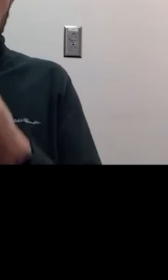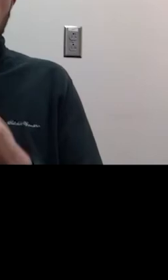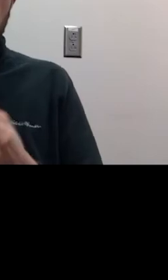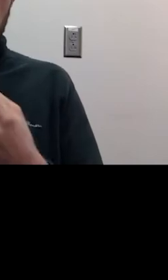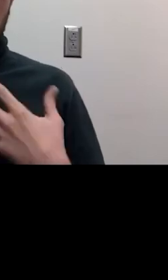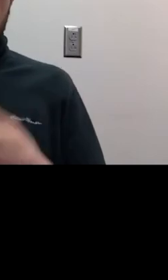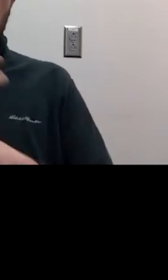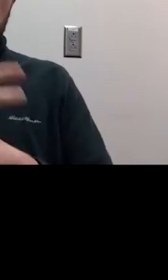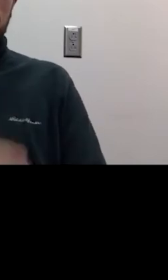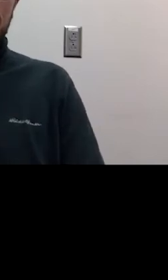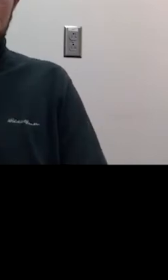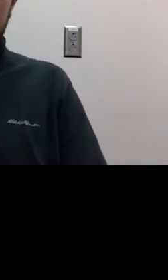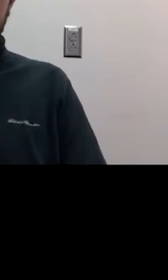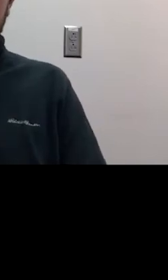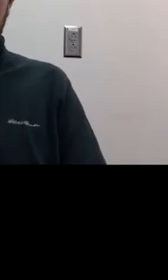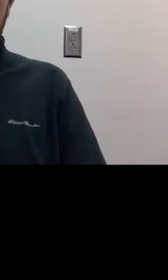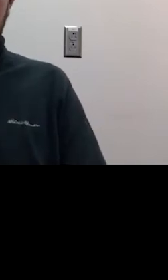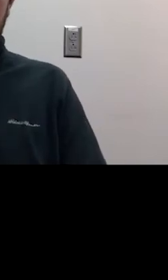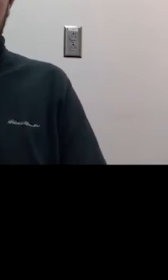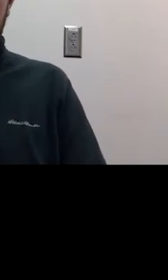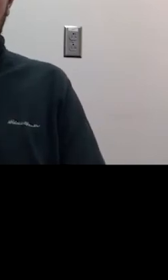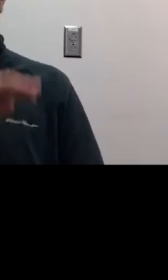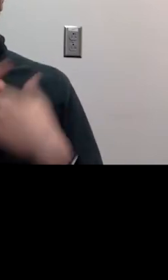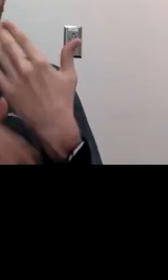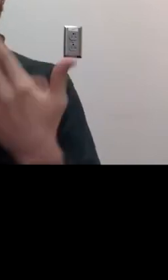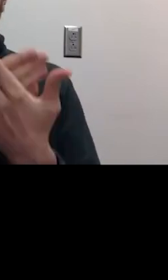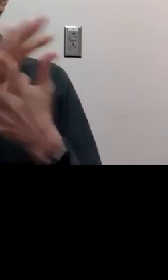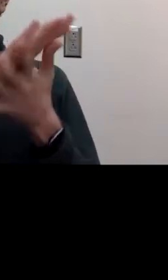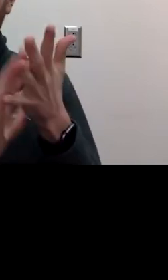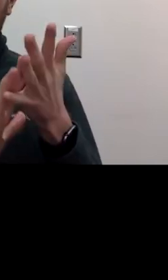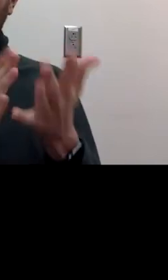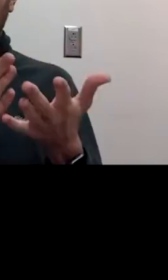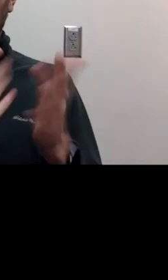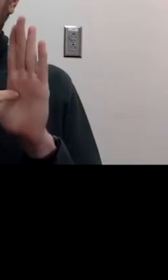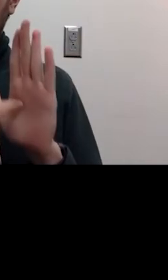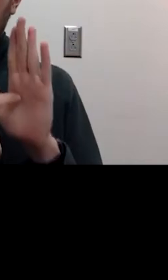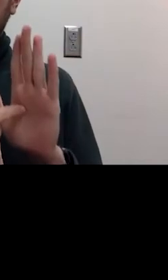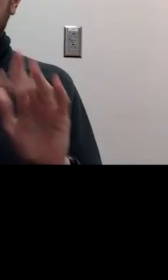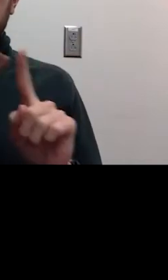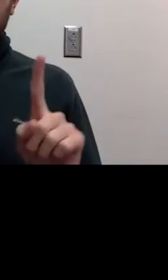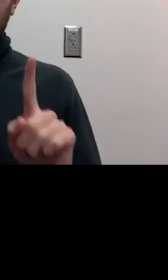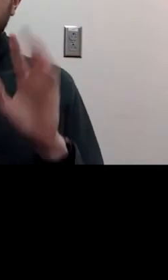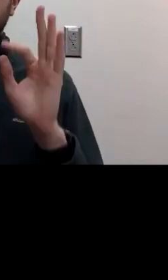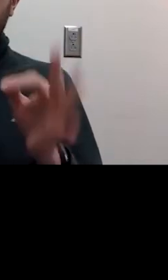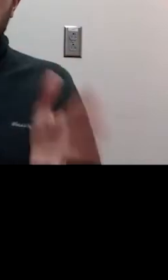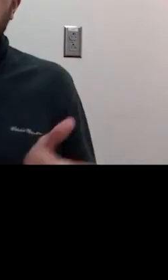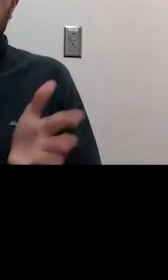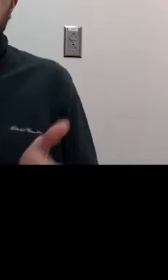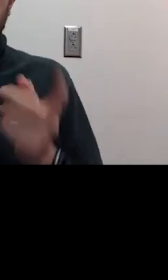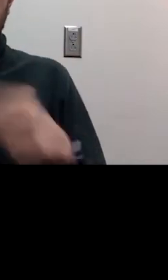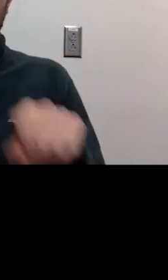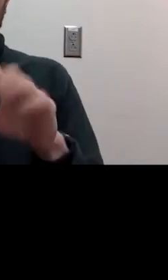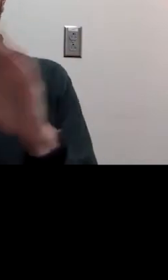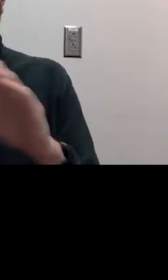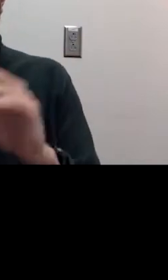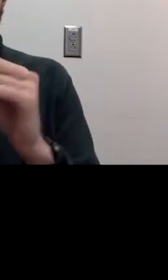healthcare. So all of those are examples, but I would definitely encourage you to seek out more information